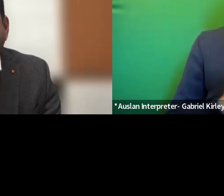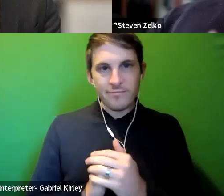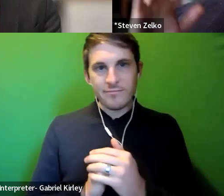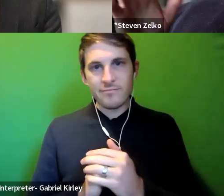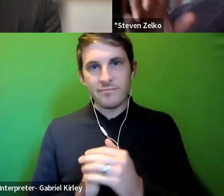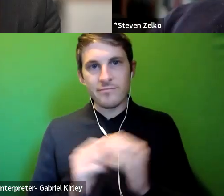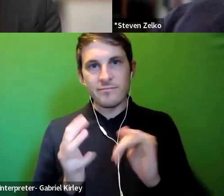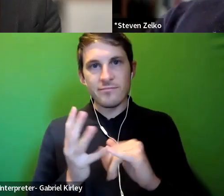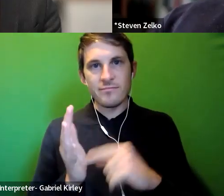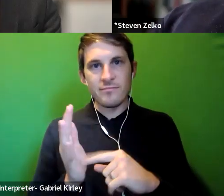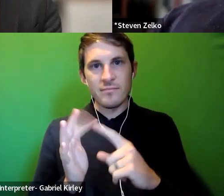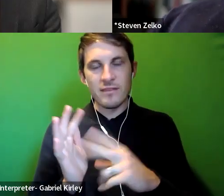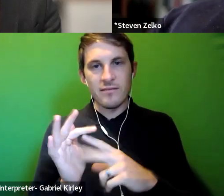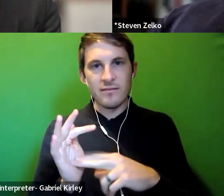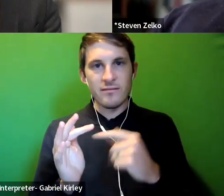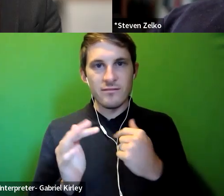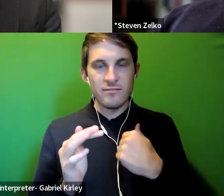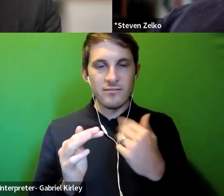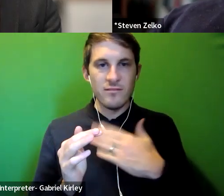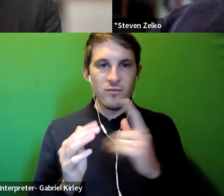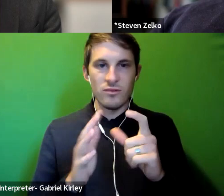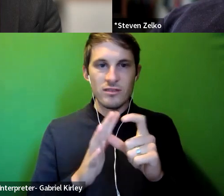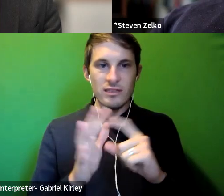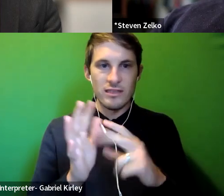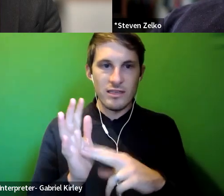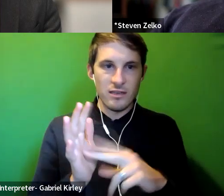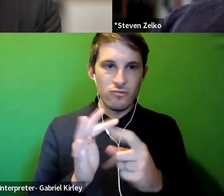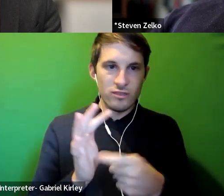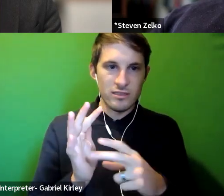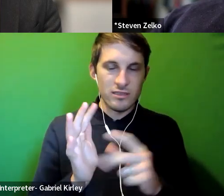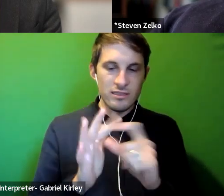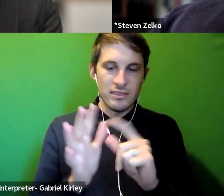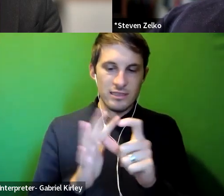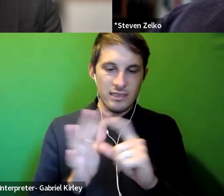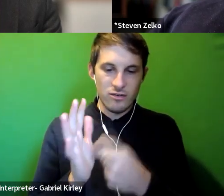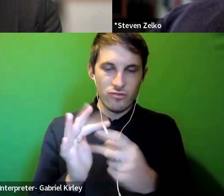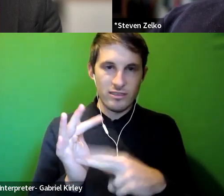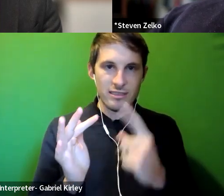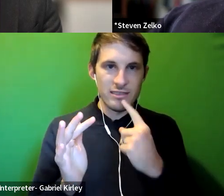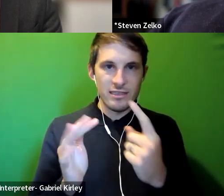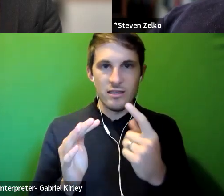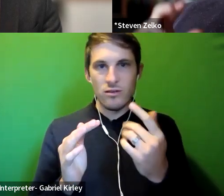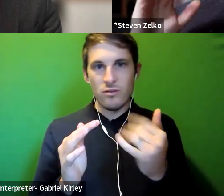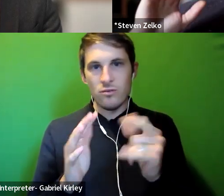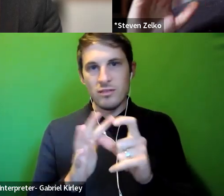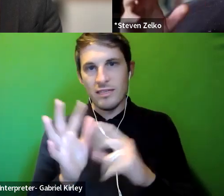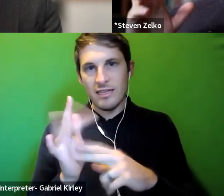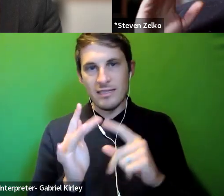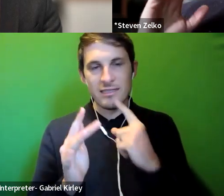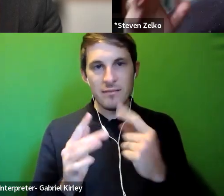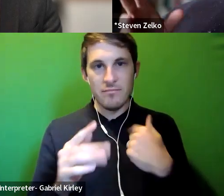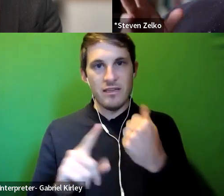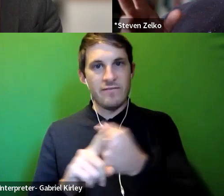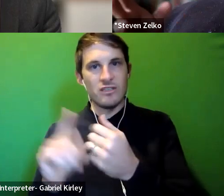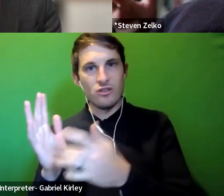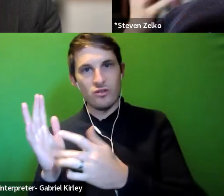I'd hearken to what Danny and Darren were saying about the tech. Someone is going to sound weird from someone who advocates for technology, but technology gives you the